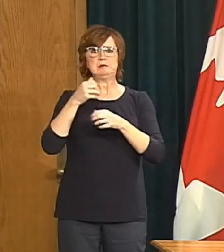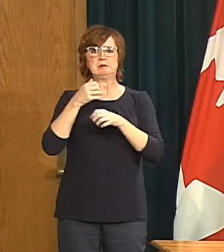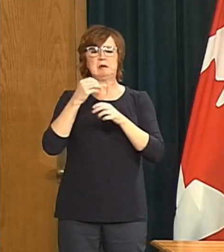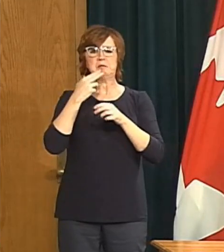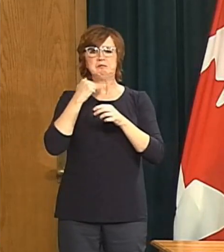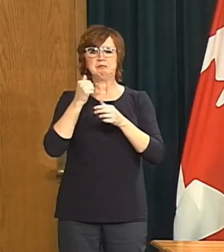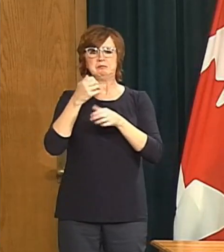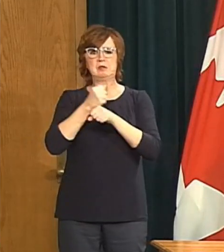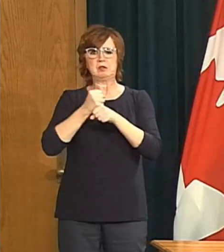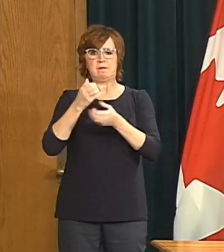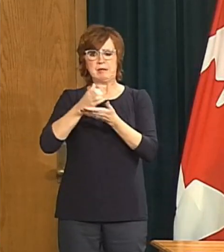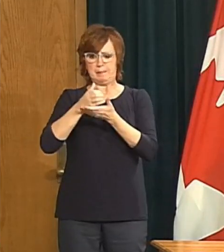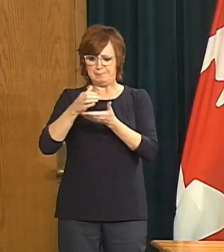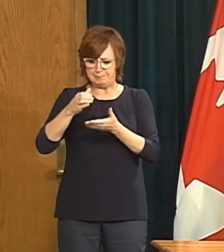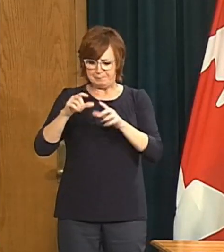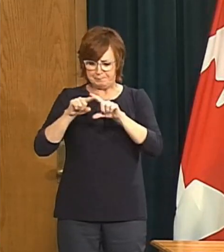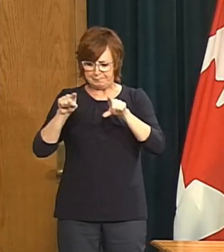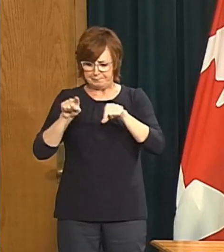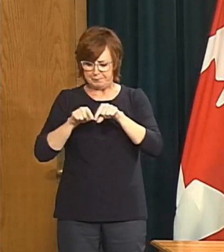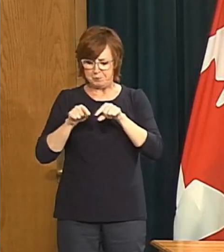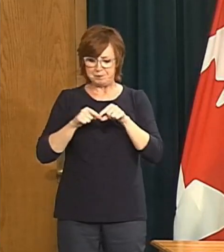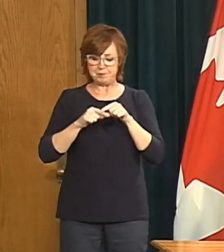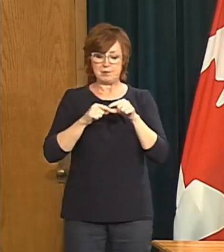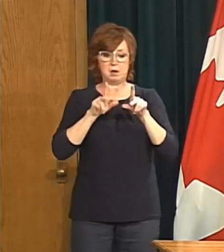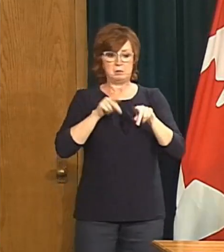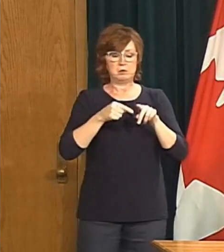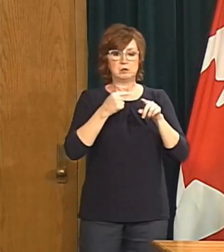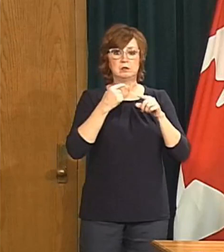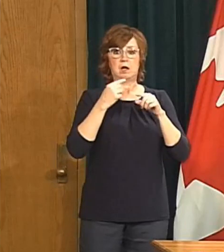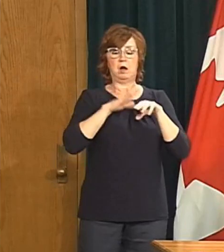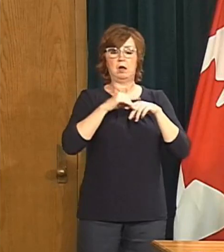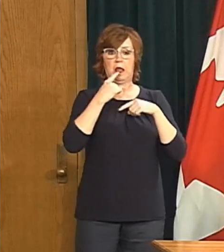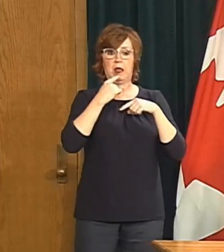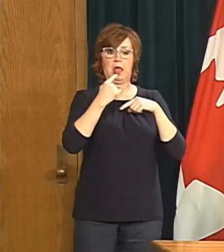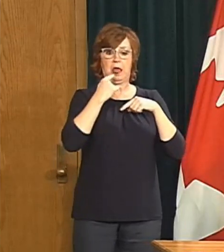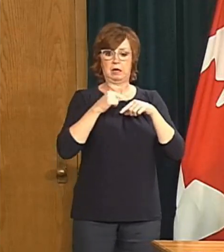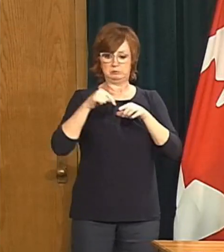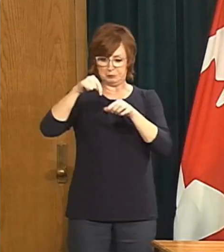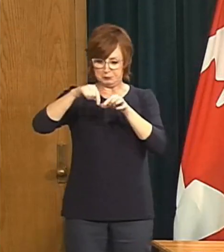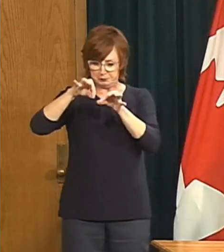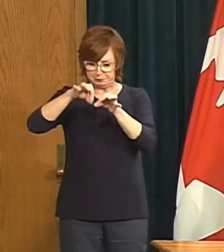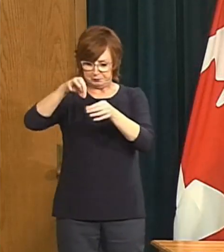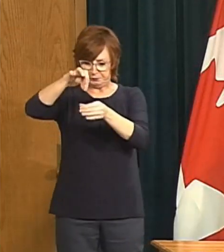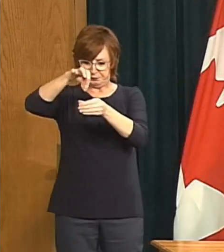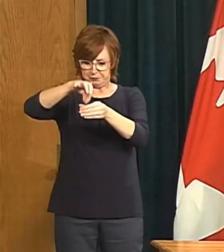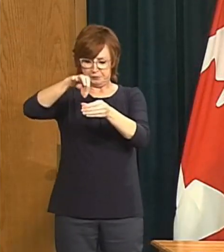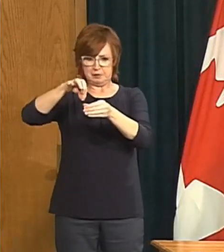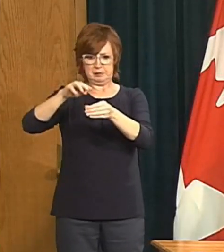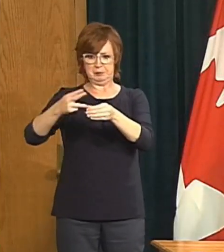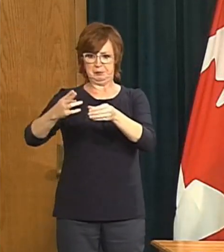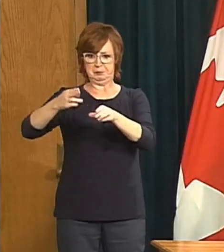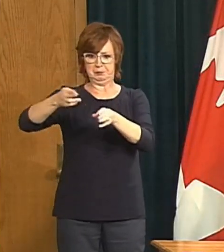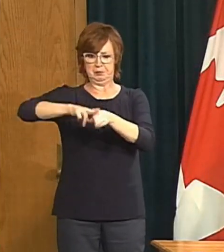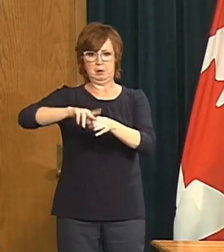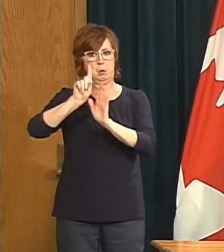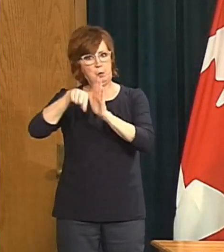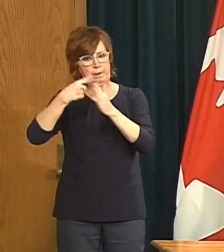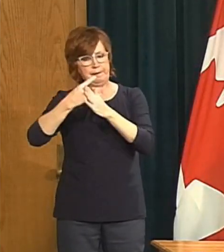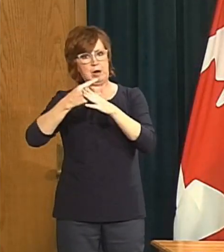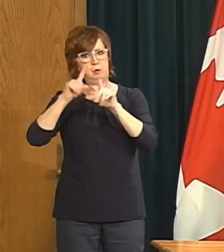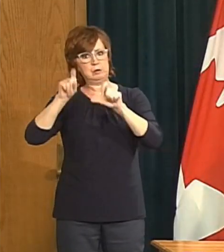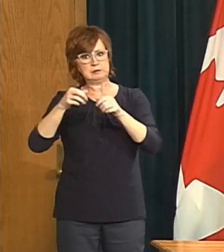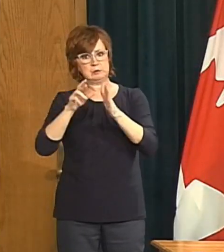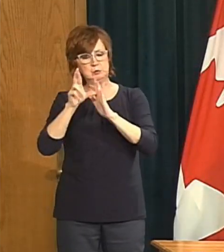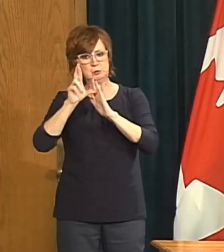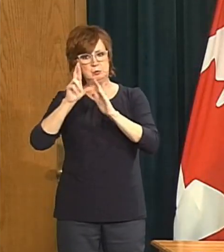And we will be increasing this order over the coming weeks. Also, Saskatchewan is anticipating an allocation of